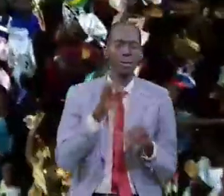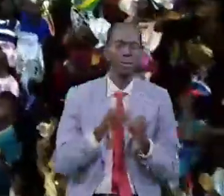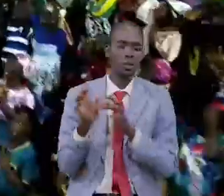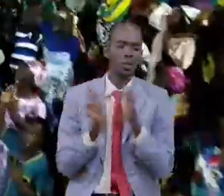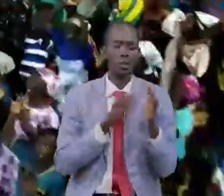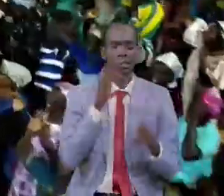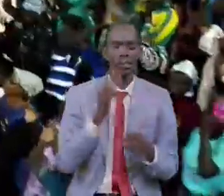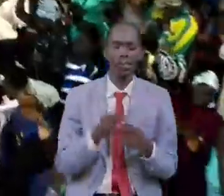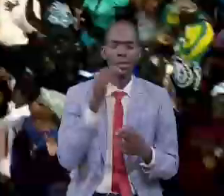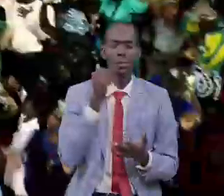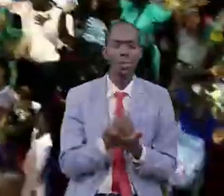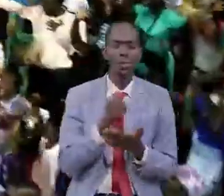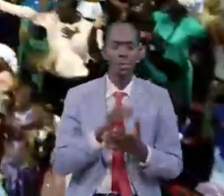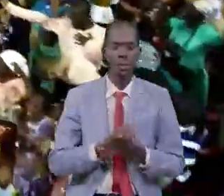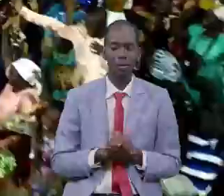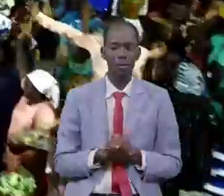name.